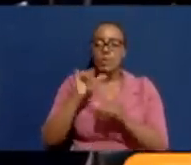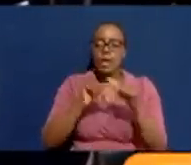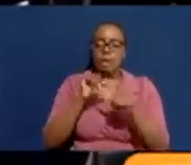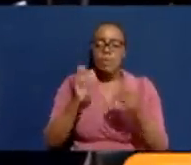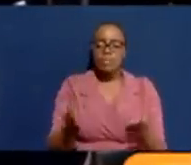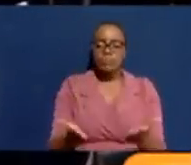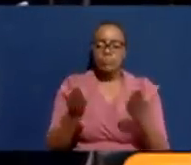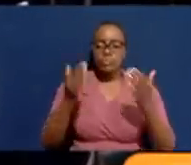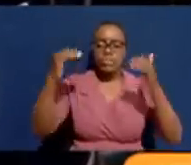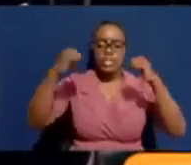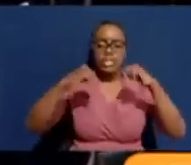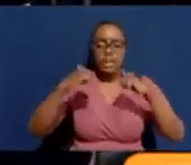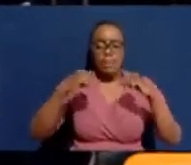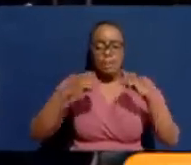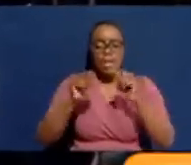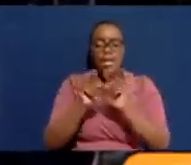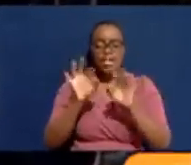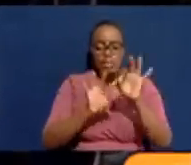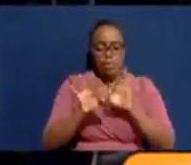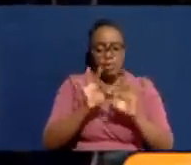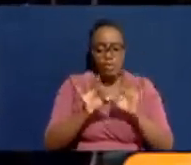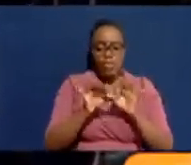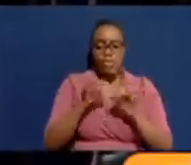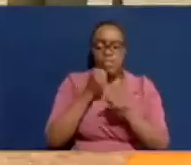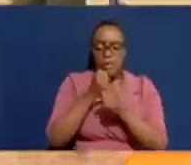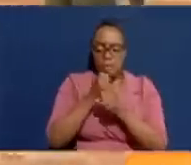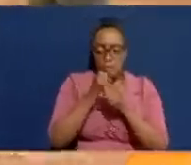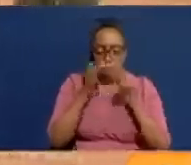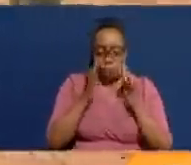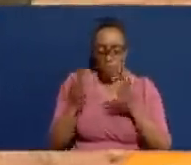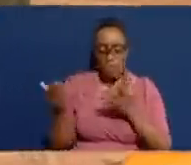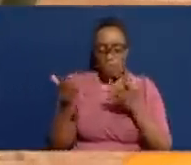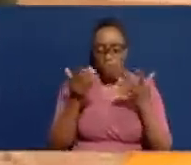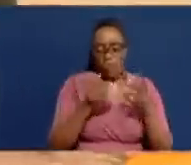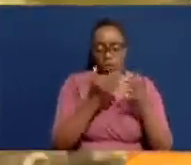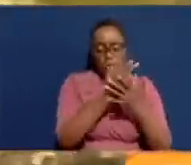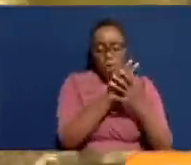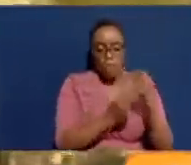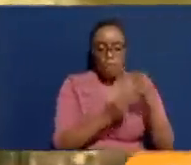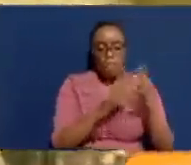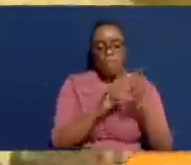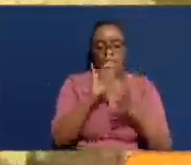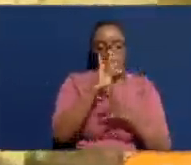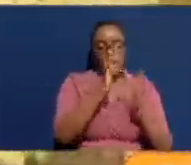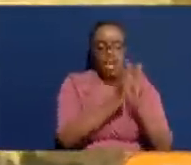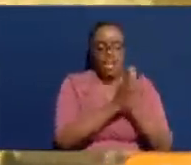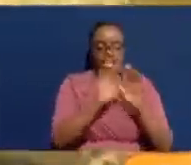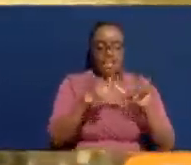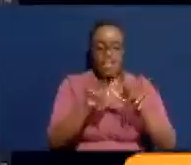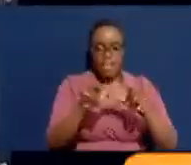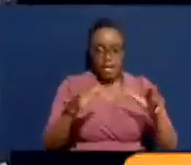enhanced capability and modernization of personnel carriers, both land and air. Professor